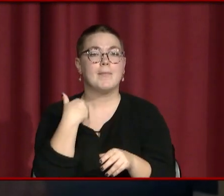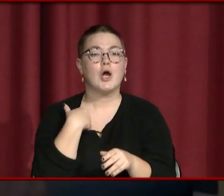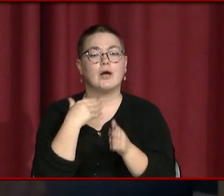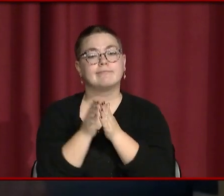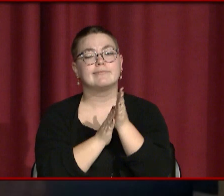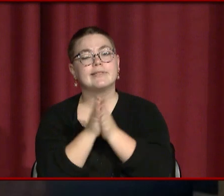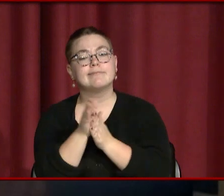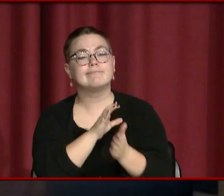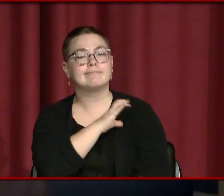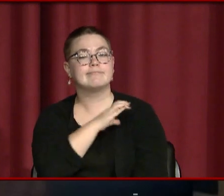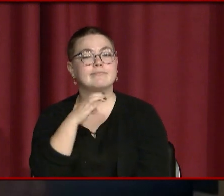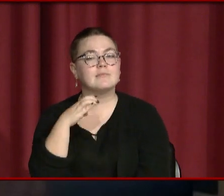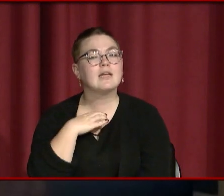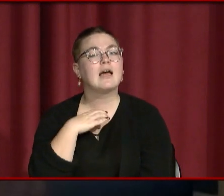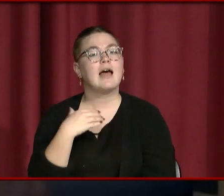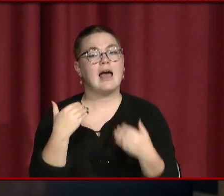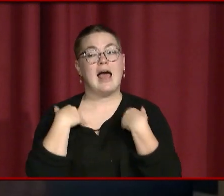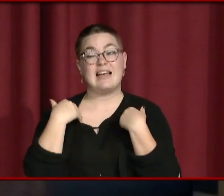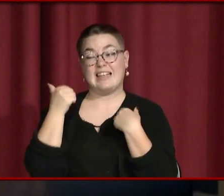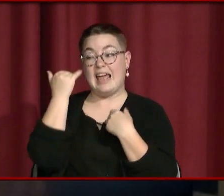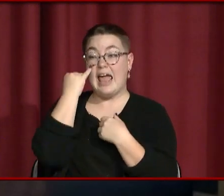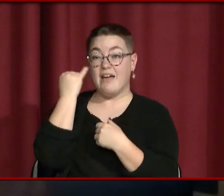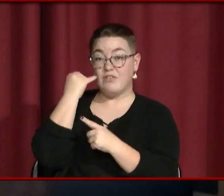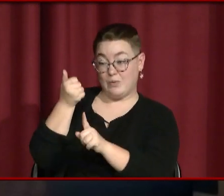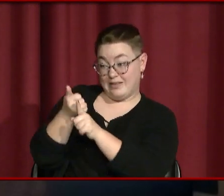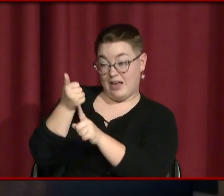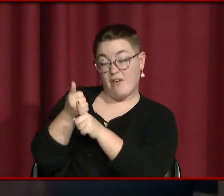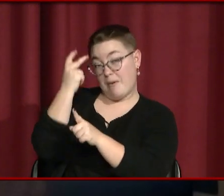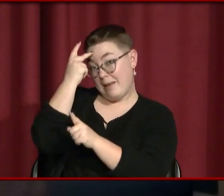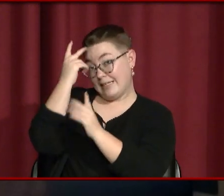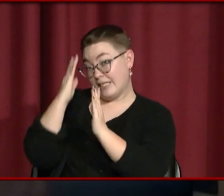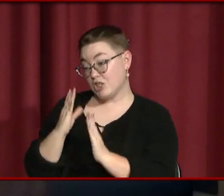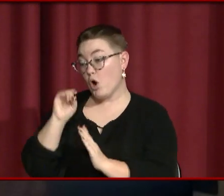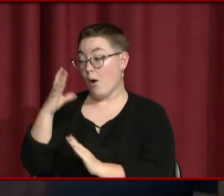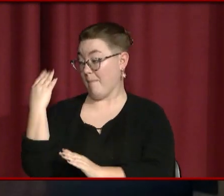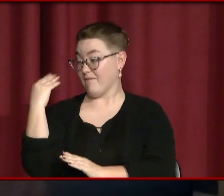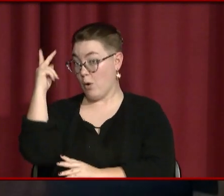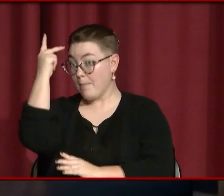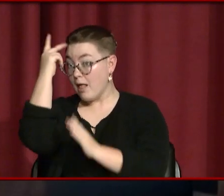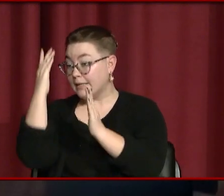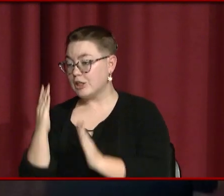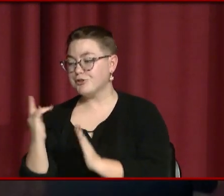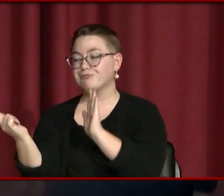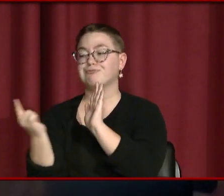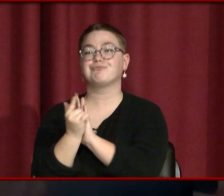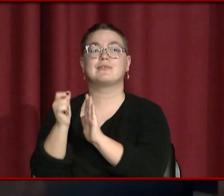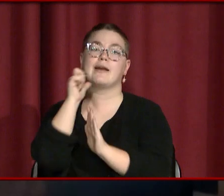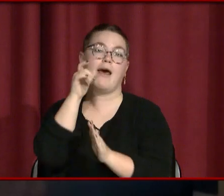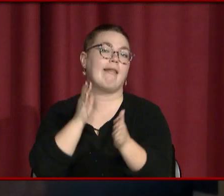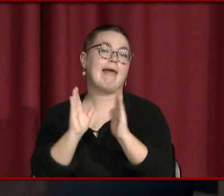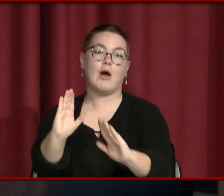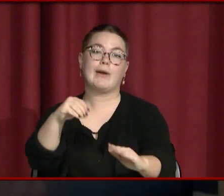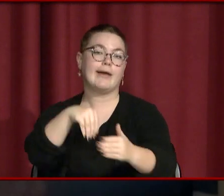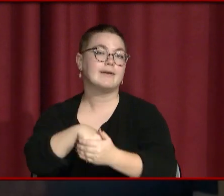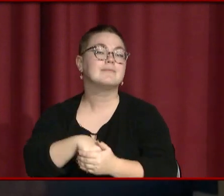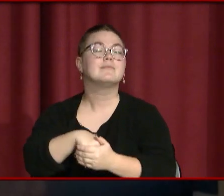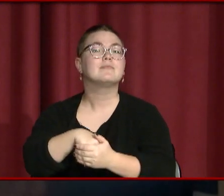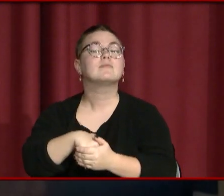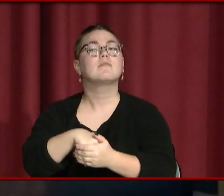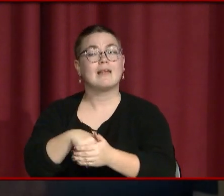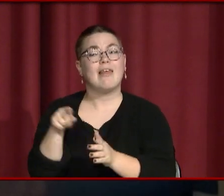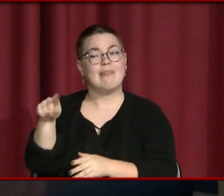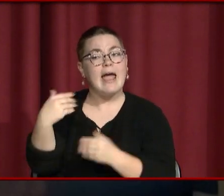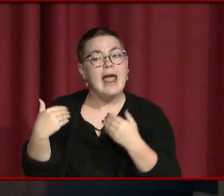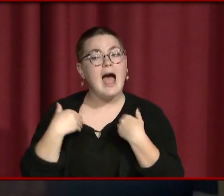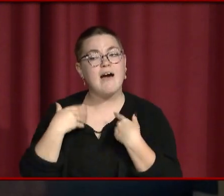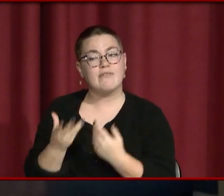former politicians, political party officials, and lobbyists from sitting on that commission. Those are the folks that have a self-interest in